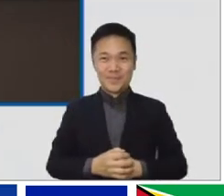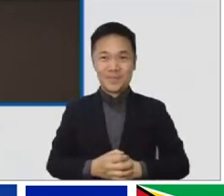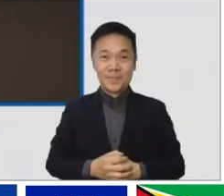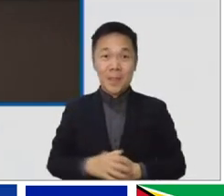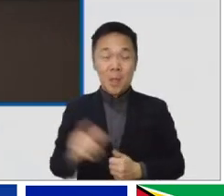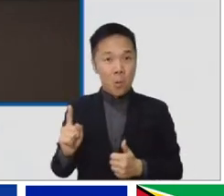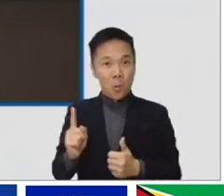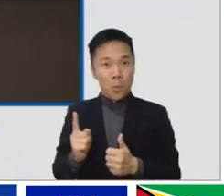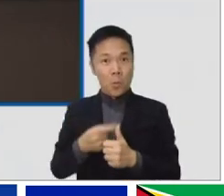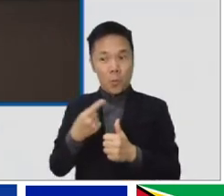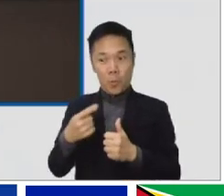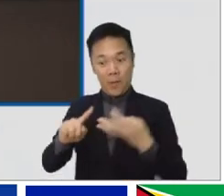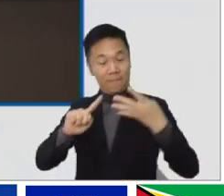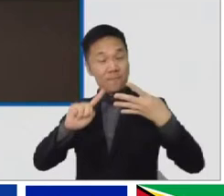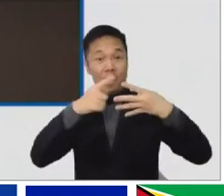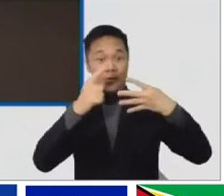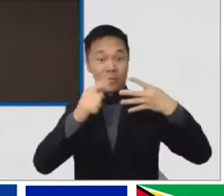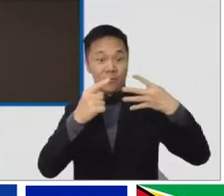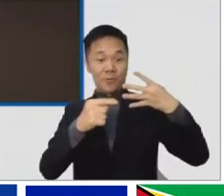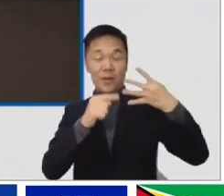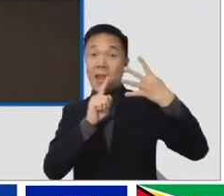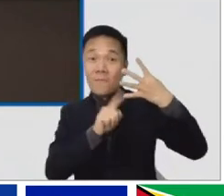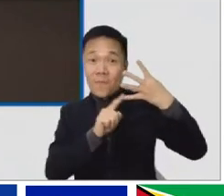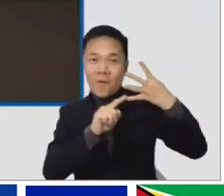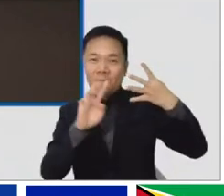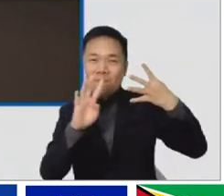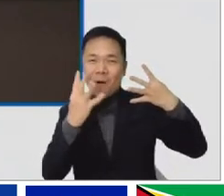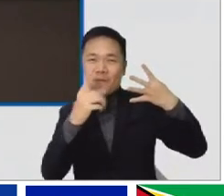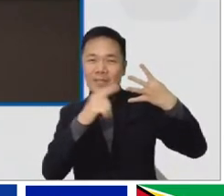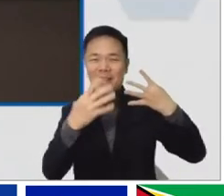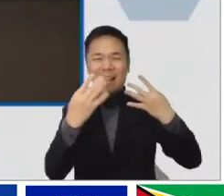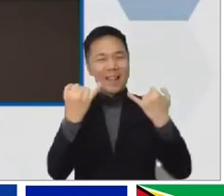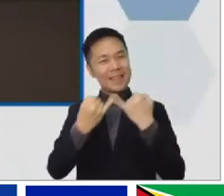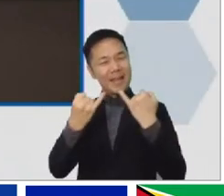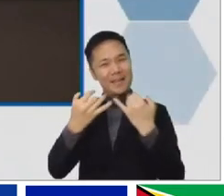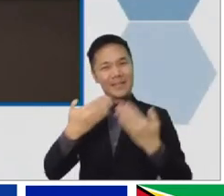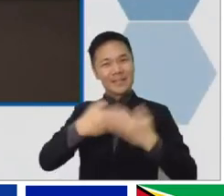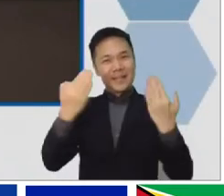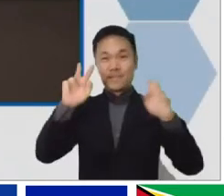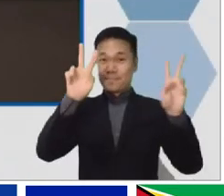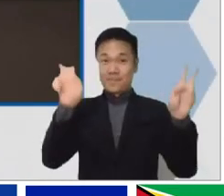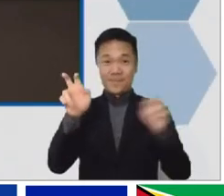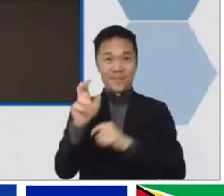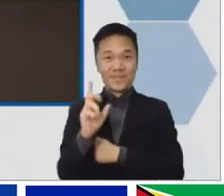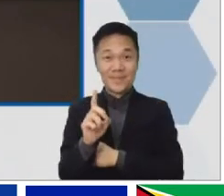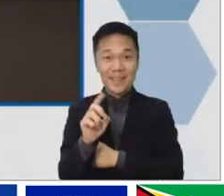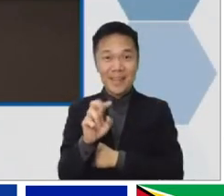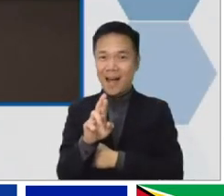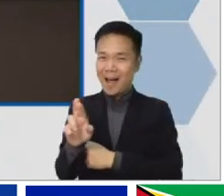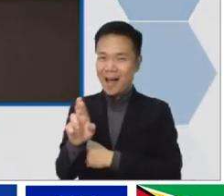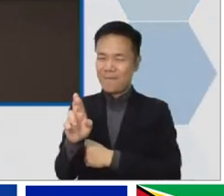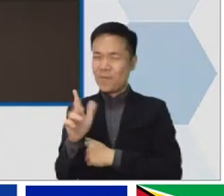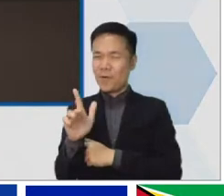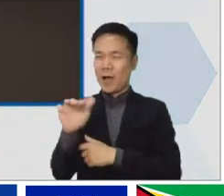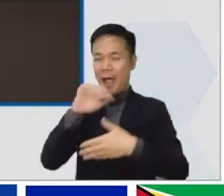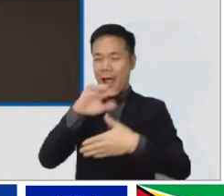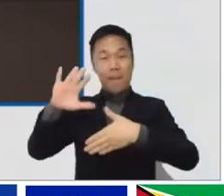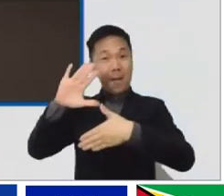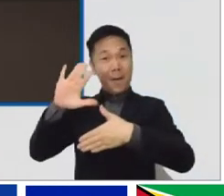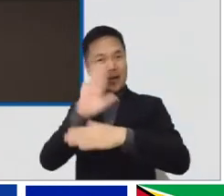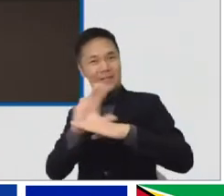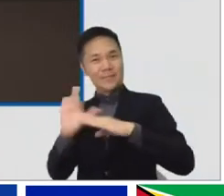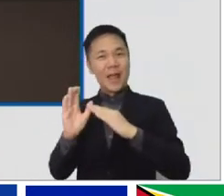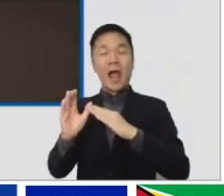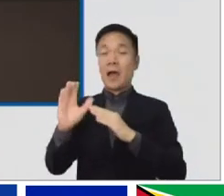Regional Platform for Disaster Risk Reduction in the Americas and the Caribbean, or RP21. The very apt